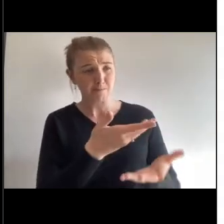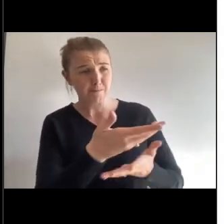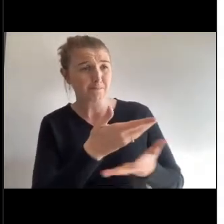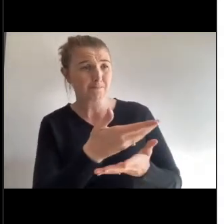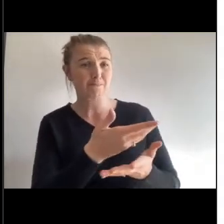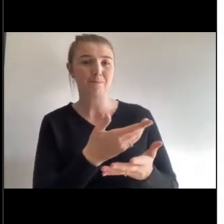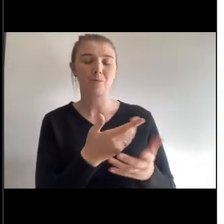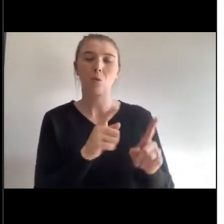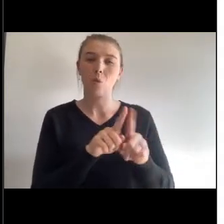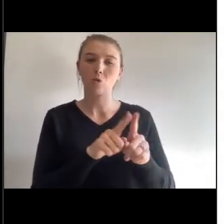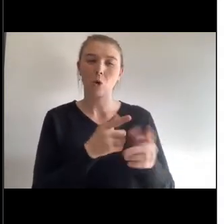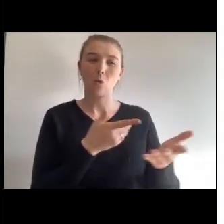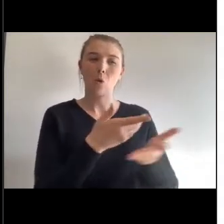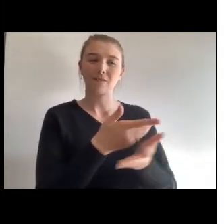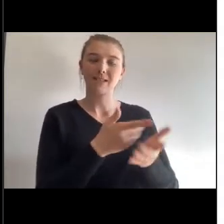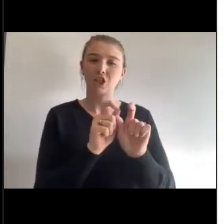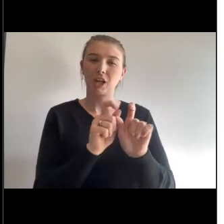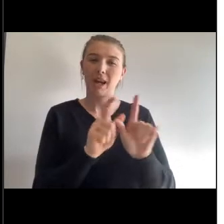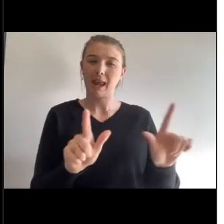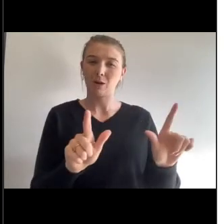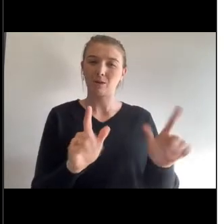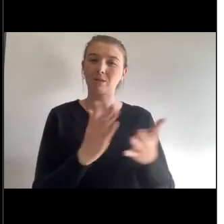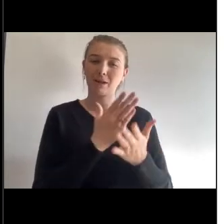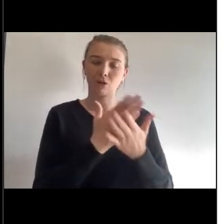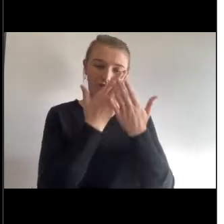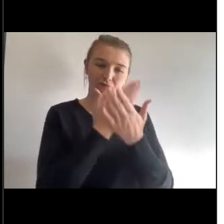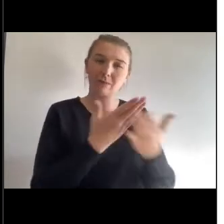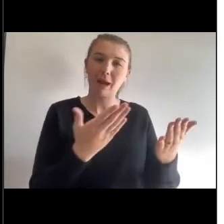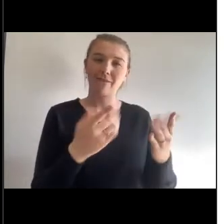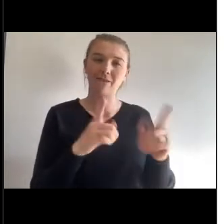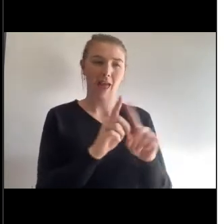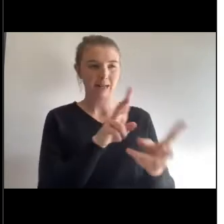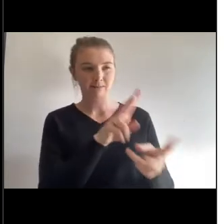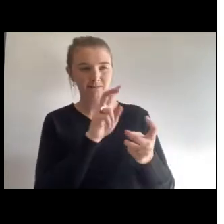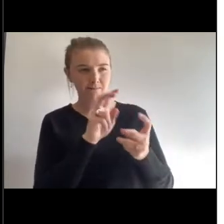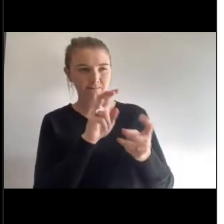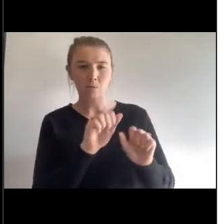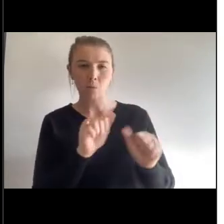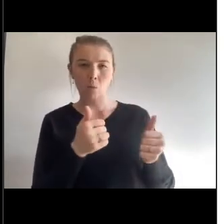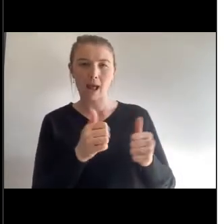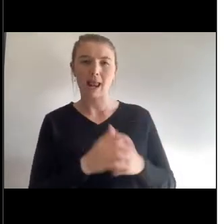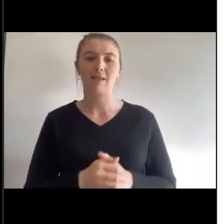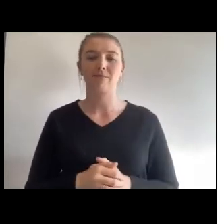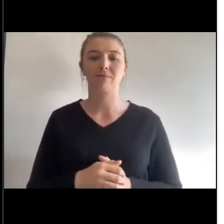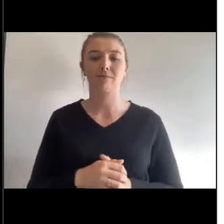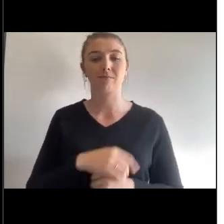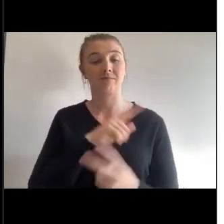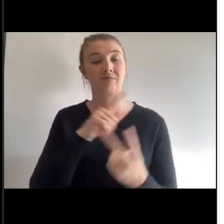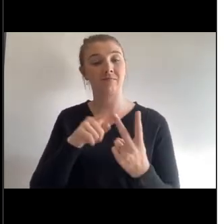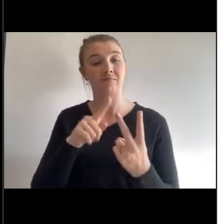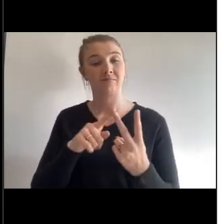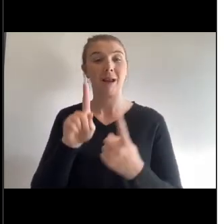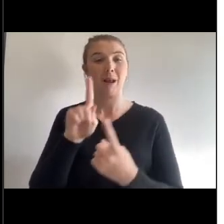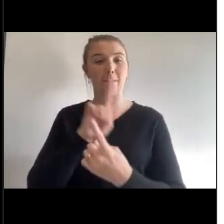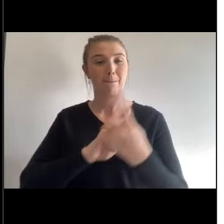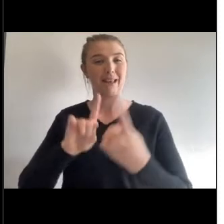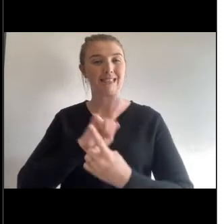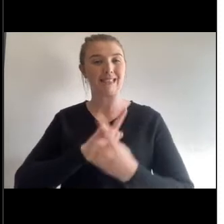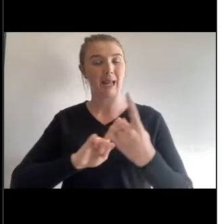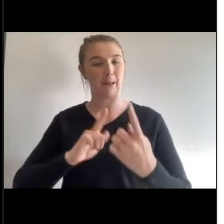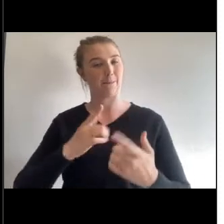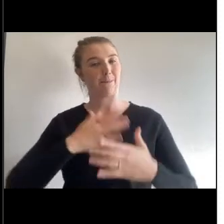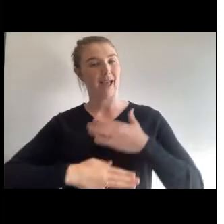a good listener. The second action is around meeting behaviours, welcoming people by name into meetings, using